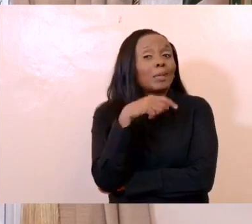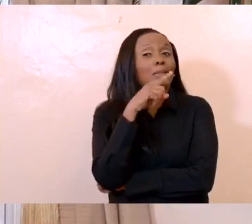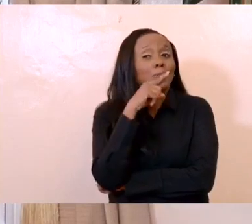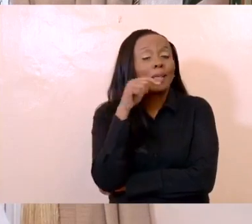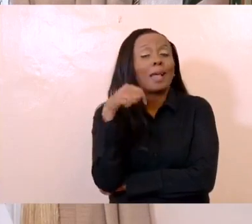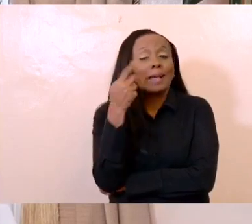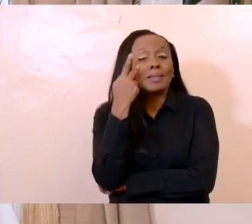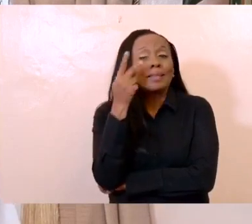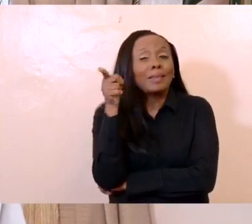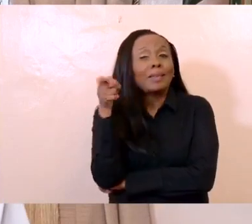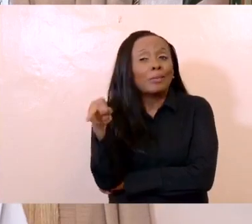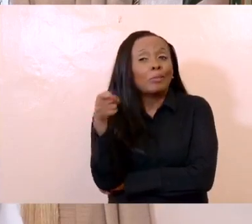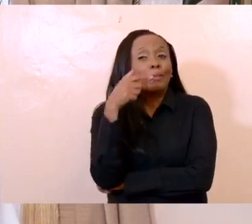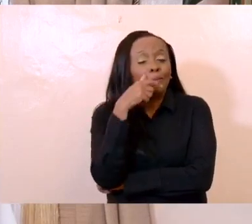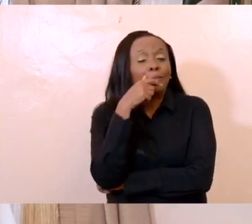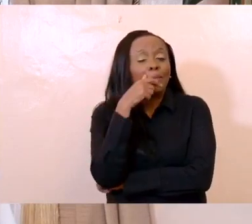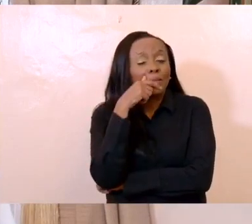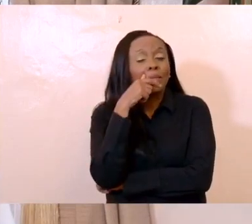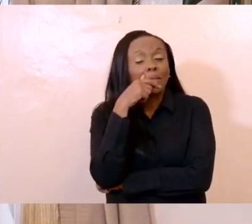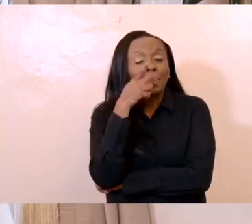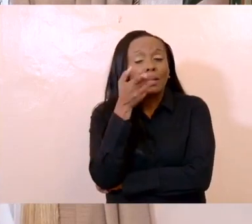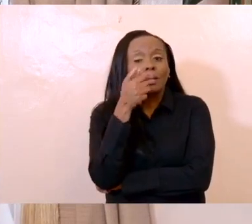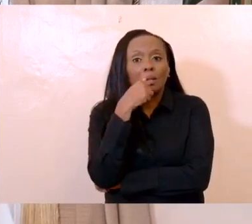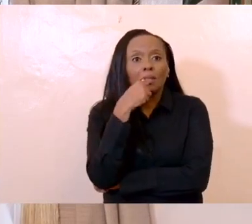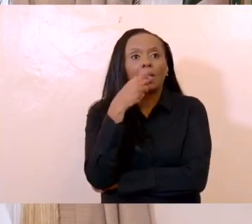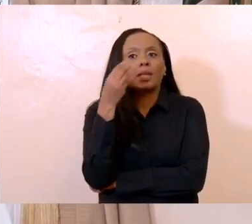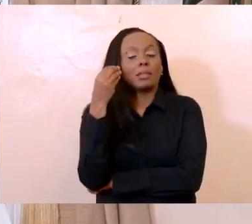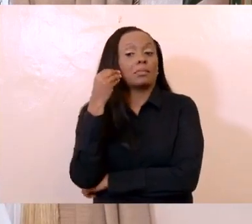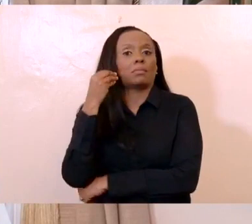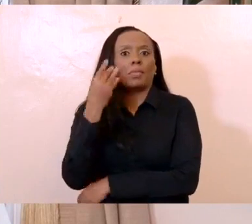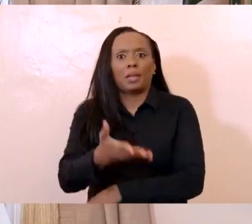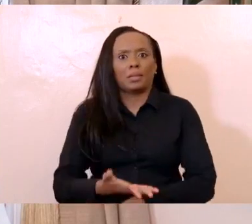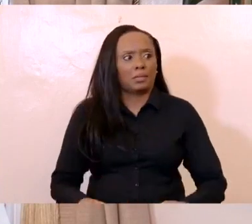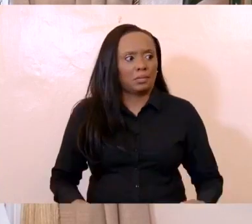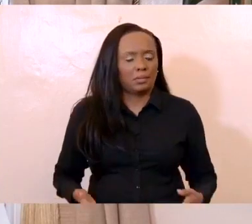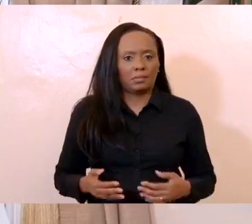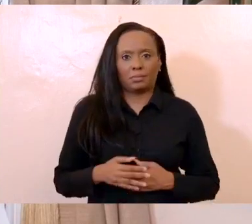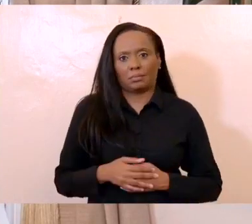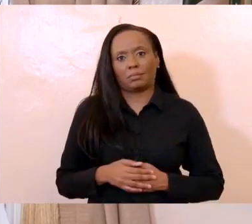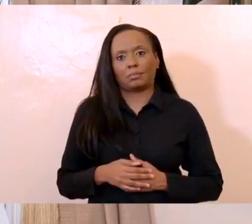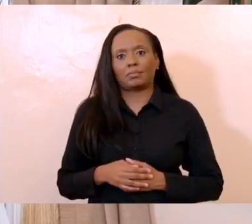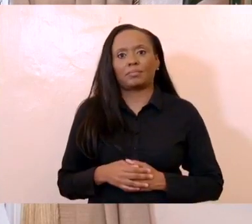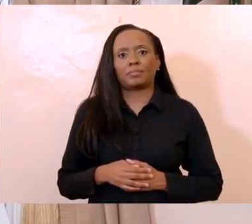then they freed up the information. Early in